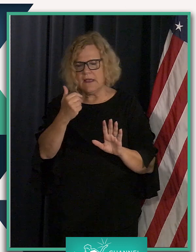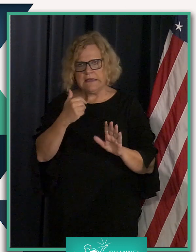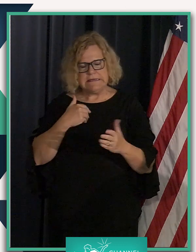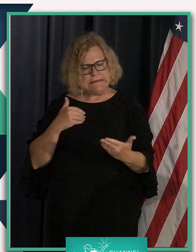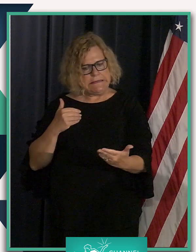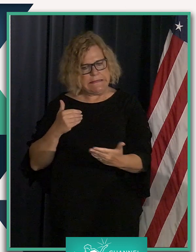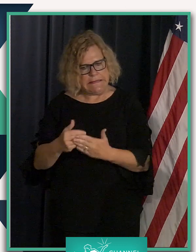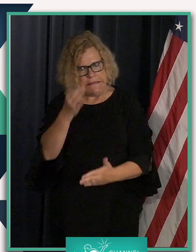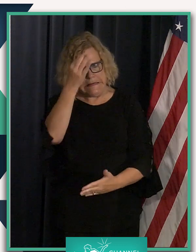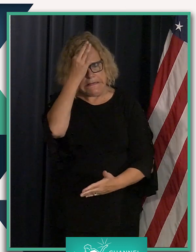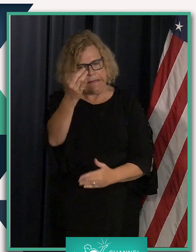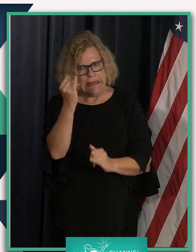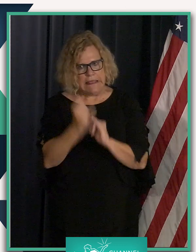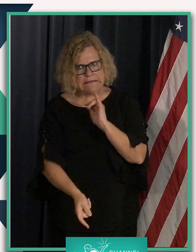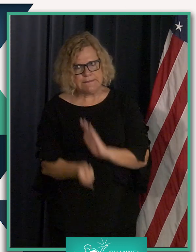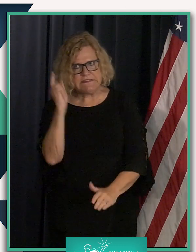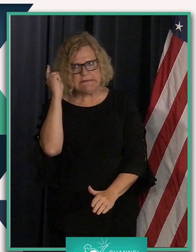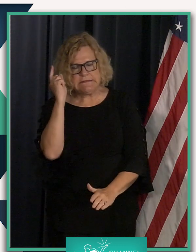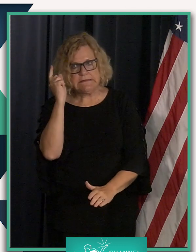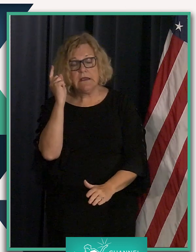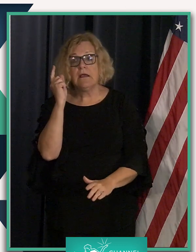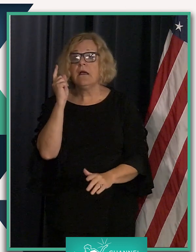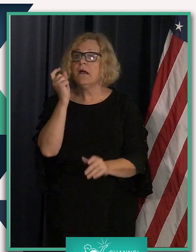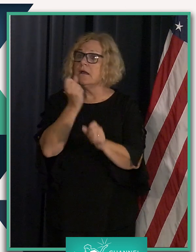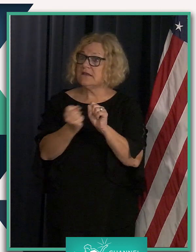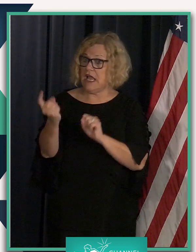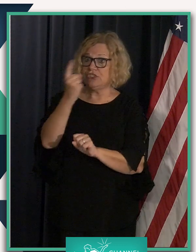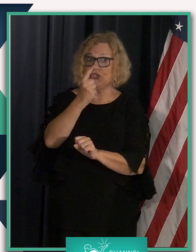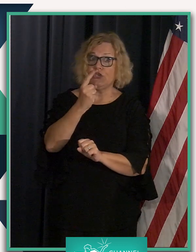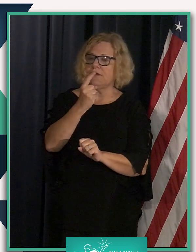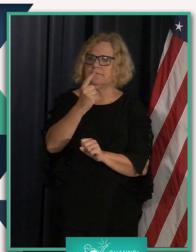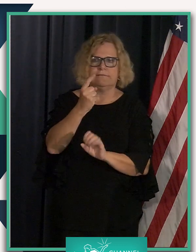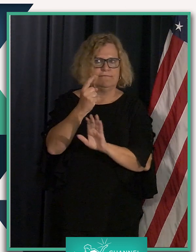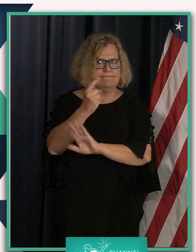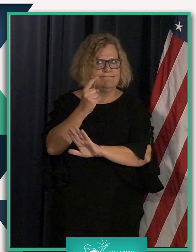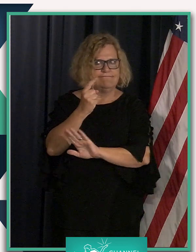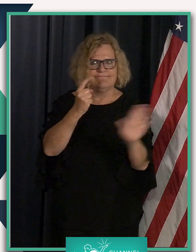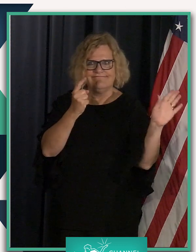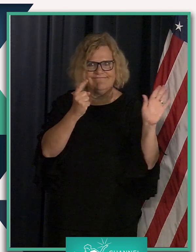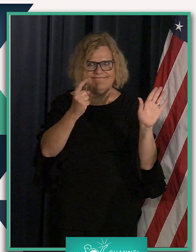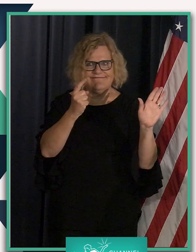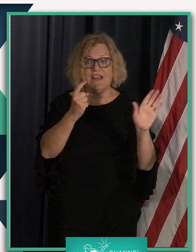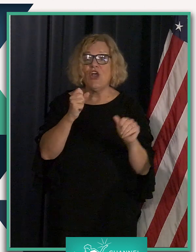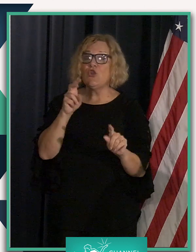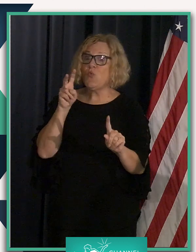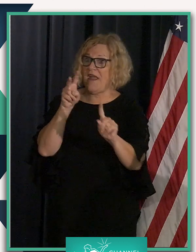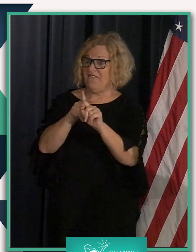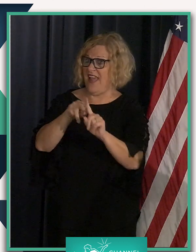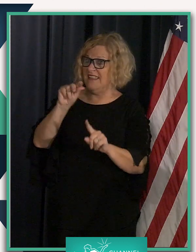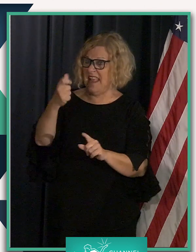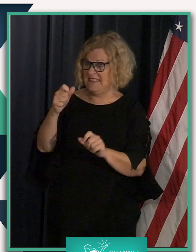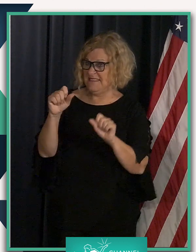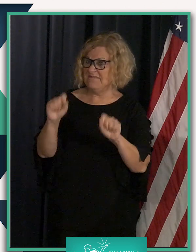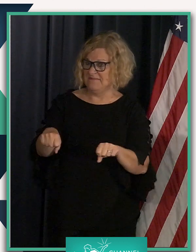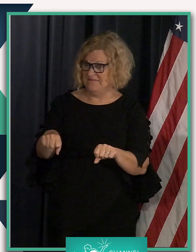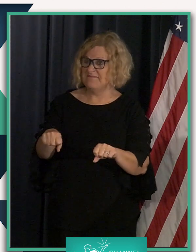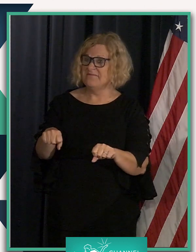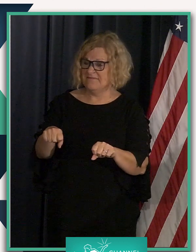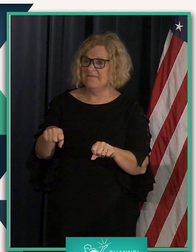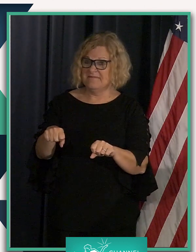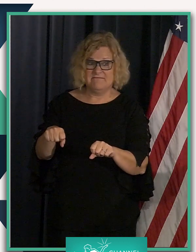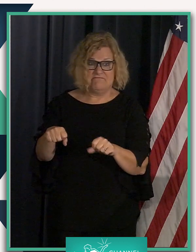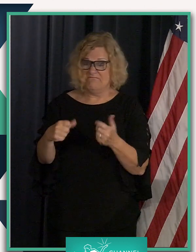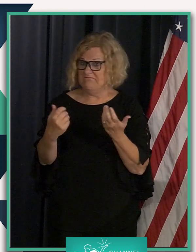the deadline, I file at the last possible second. Next year, you're not going to want to do that. You can file your taxes